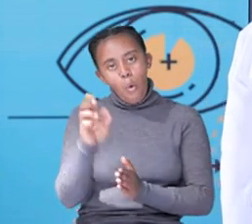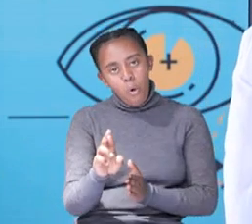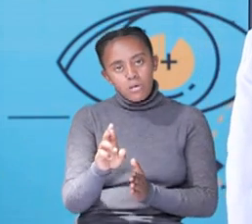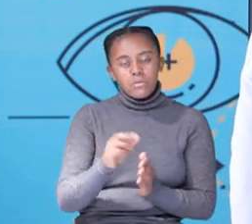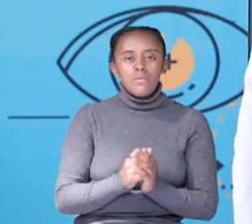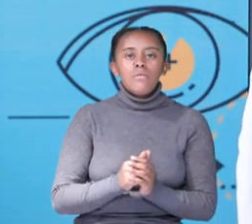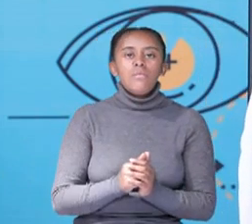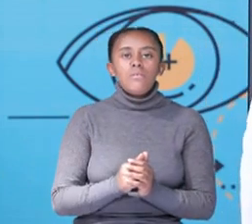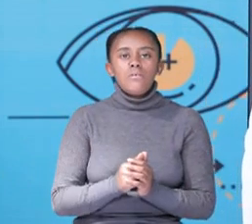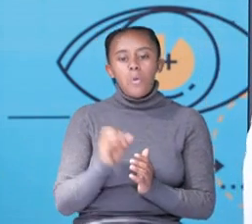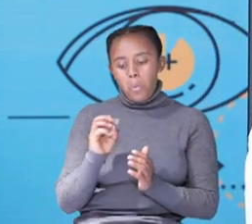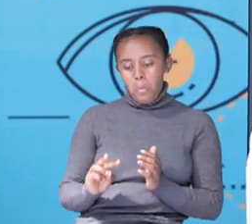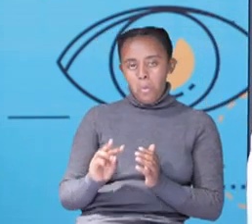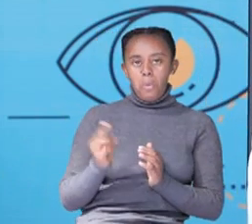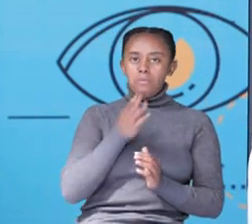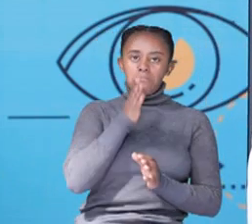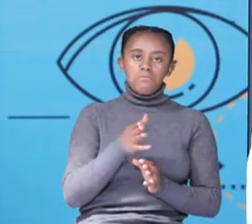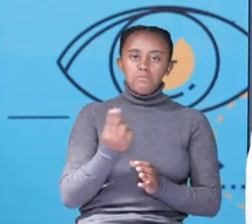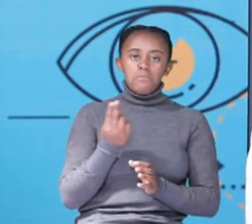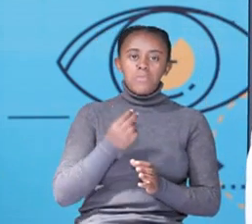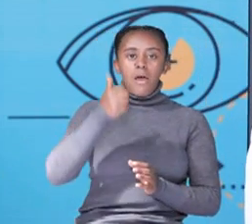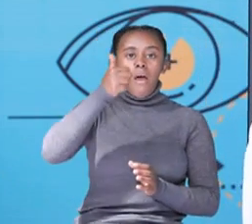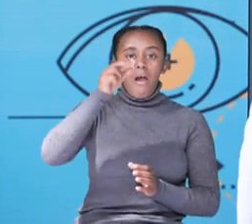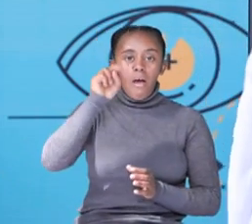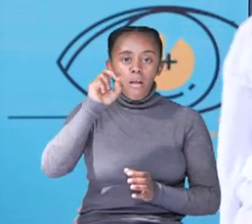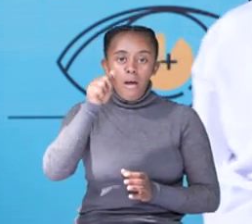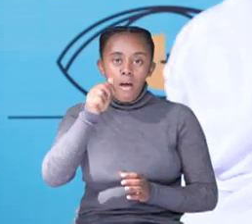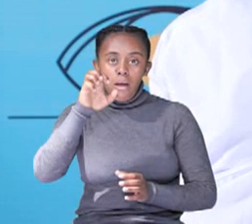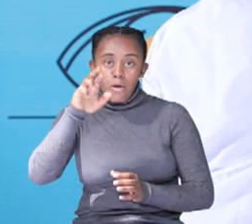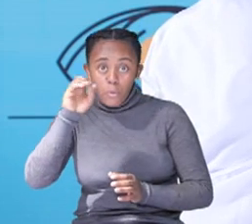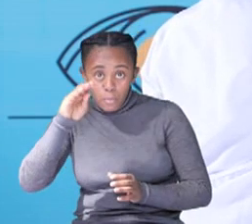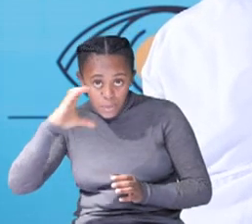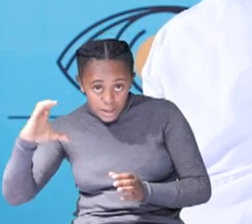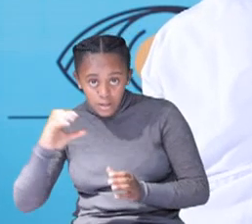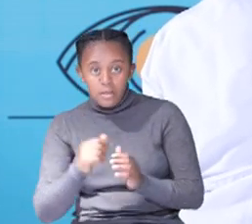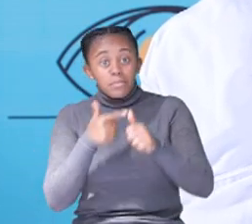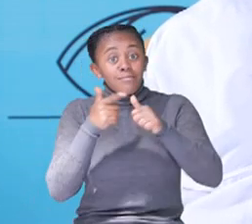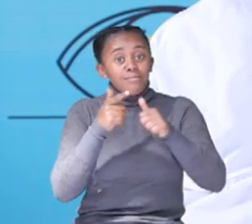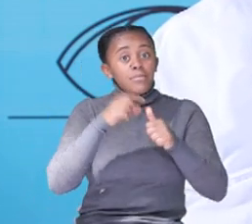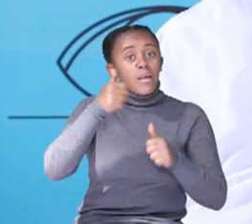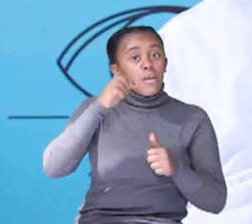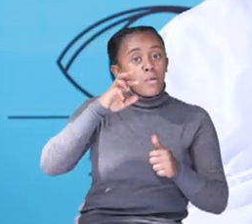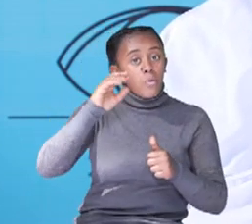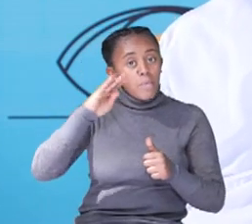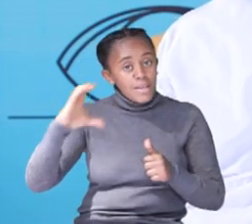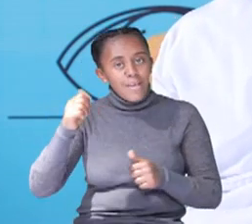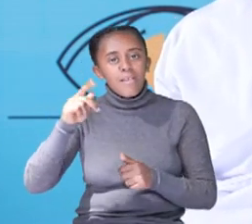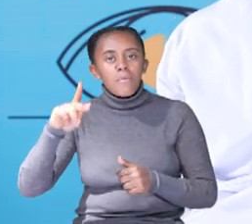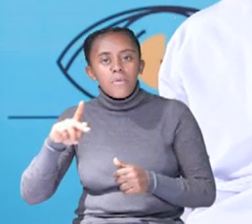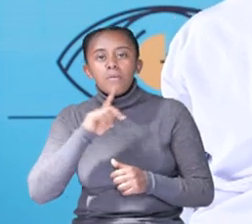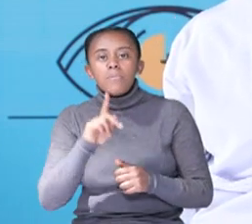or anaerobic pathway. In aerobic pathway, ATP can be produced